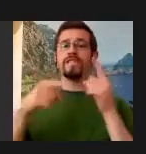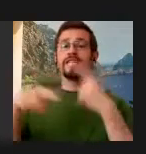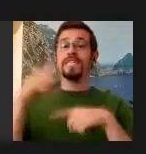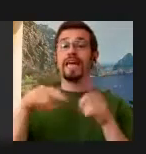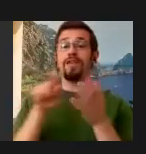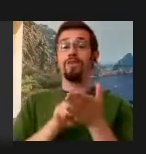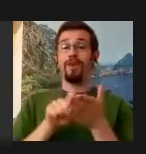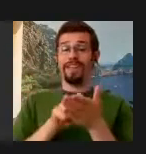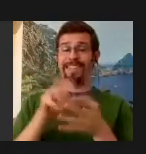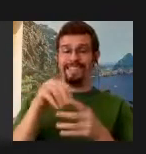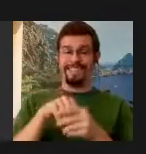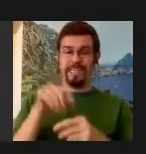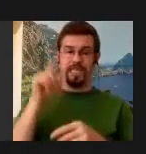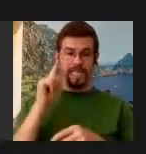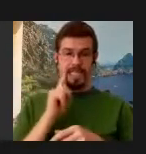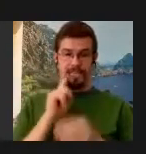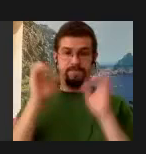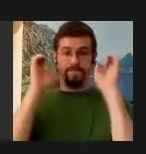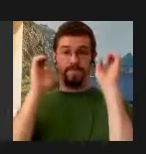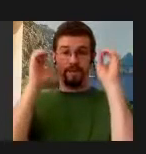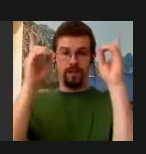deaf education.